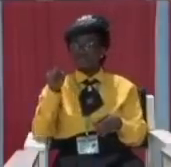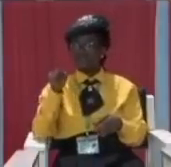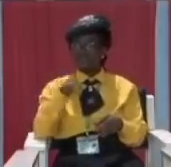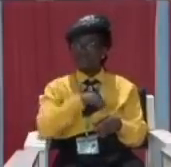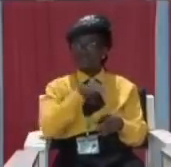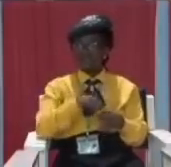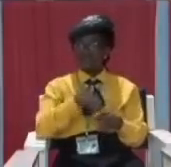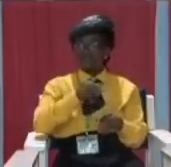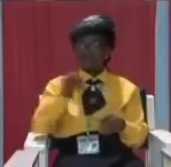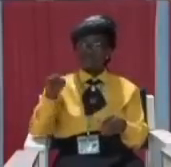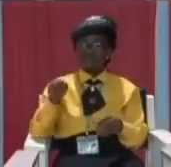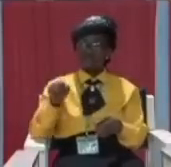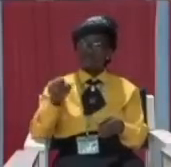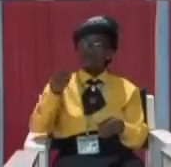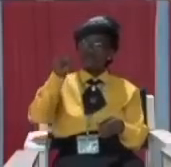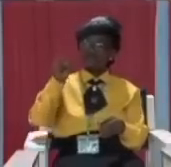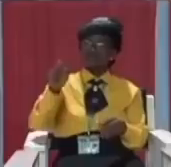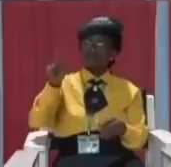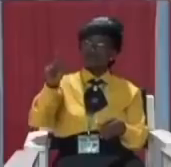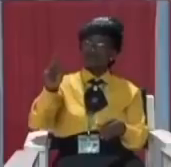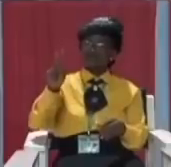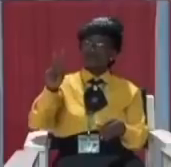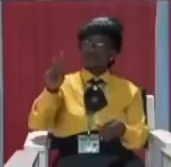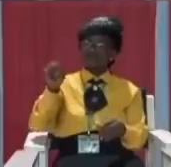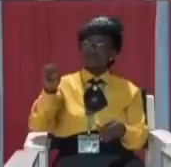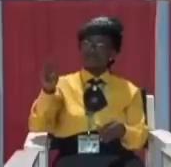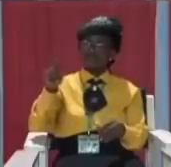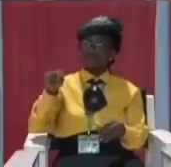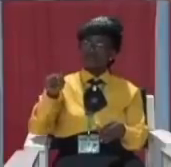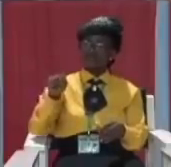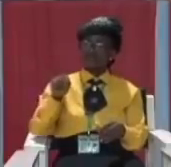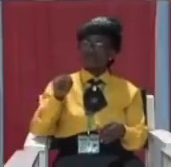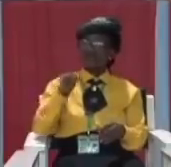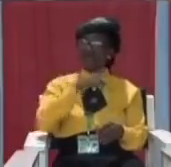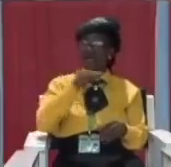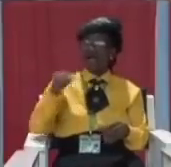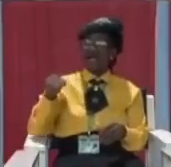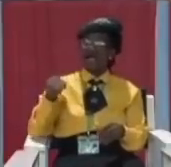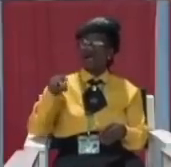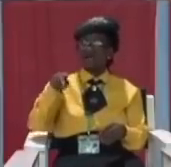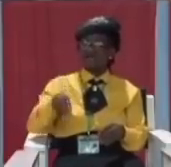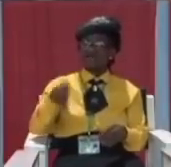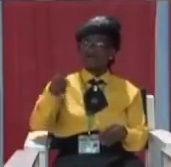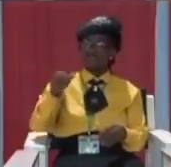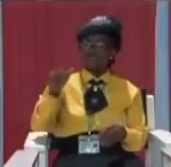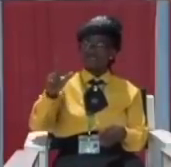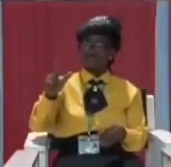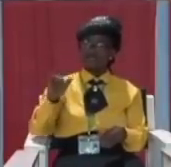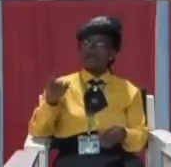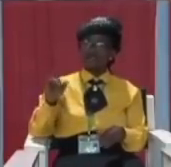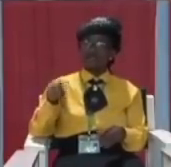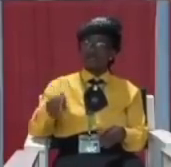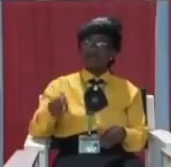including Stephen, Philip, and others.